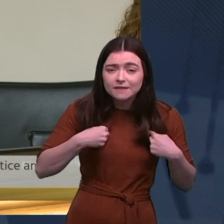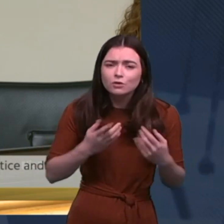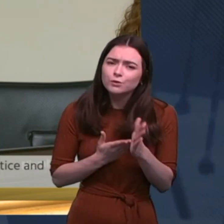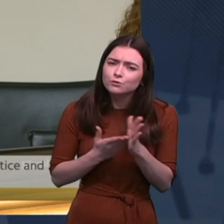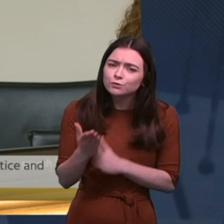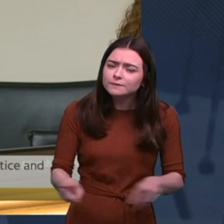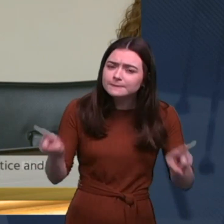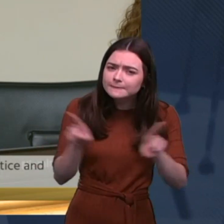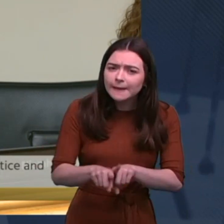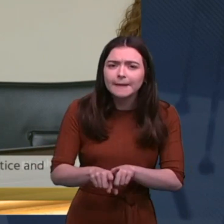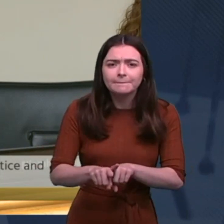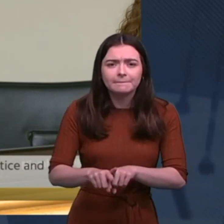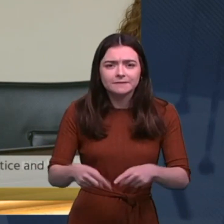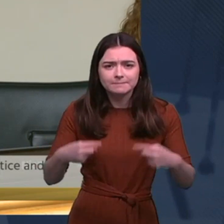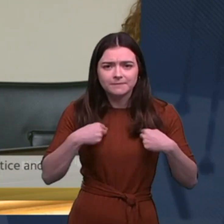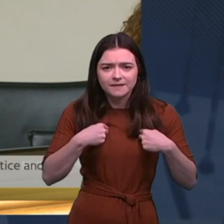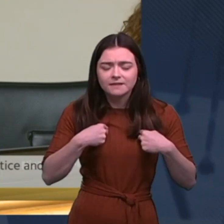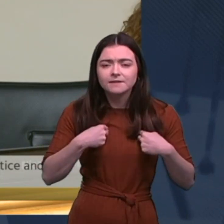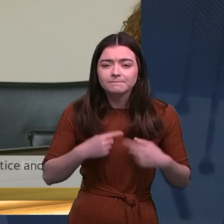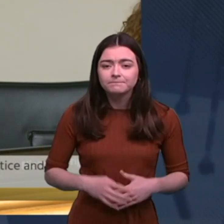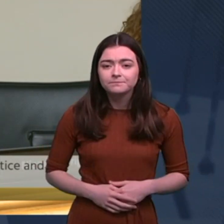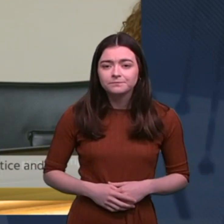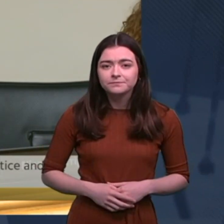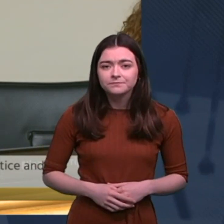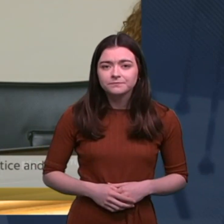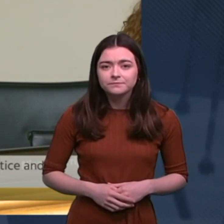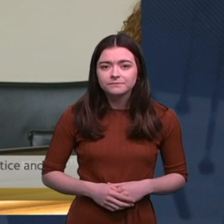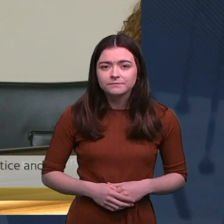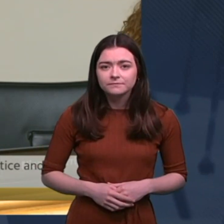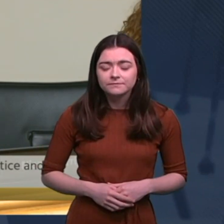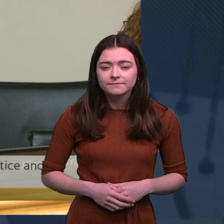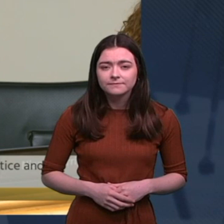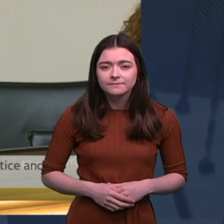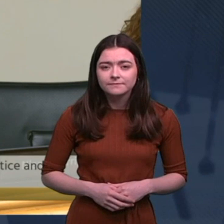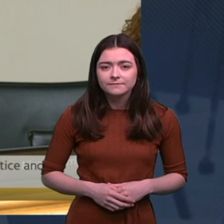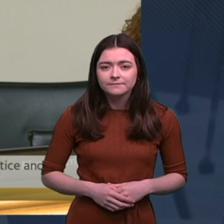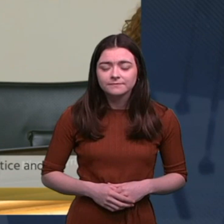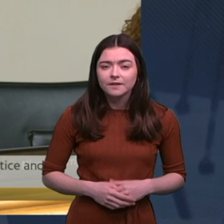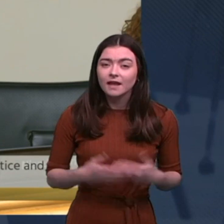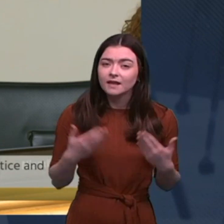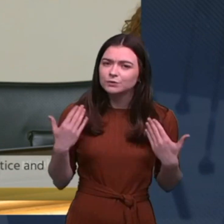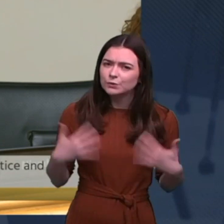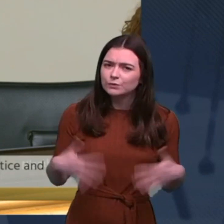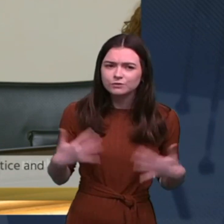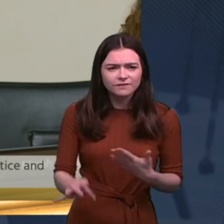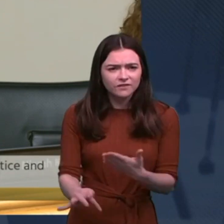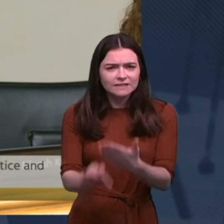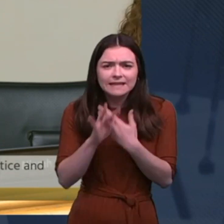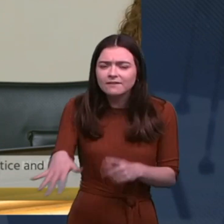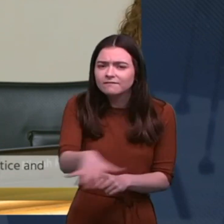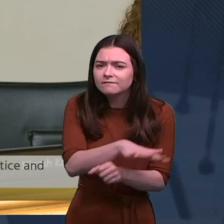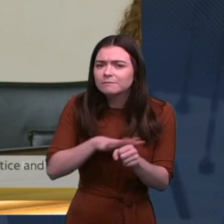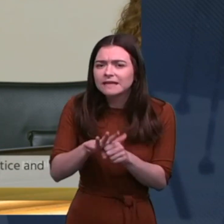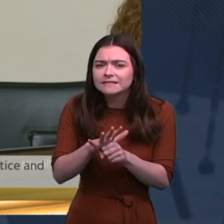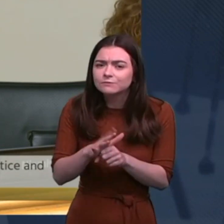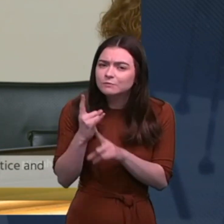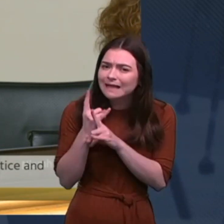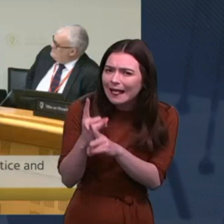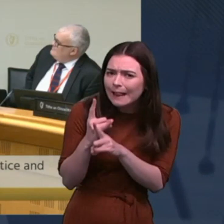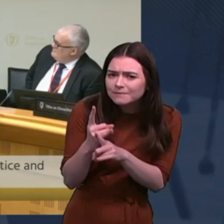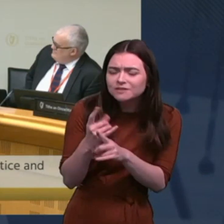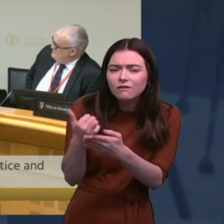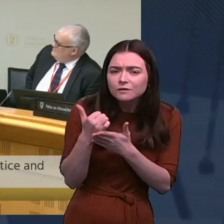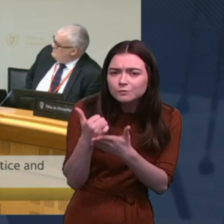through the same things, and it was just a safe place, and we were able to help each